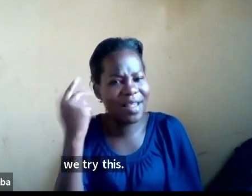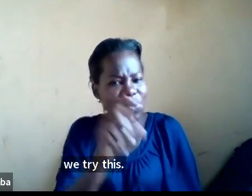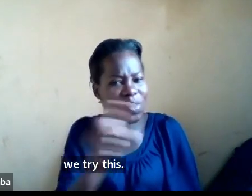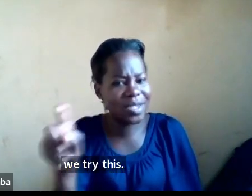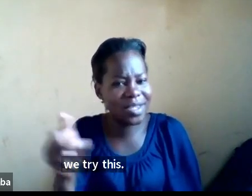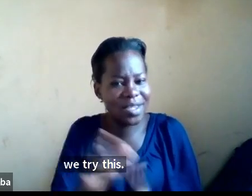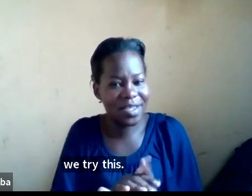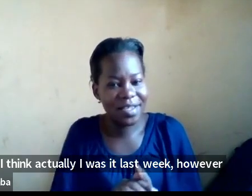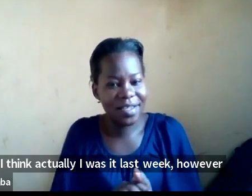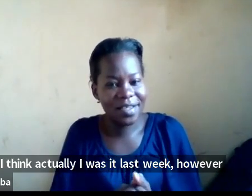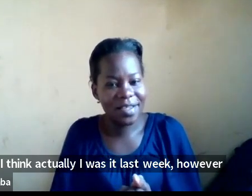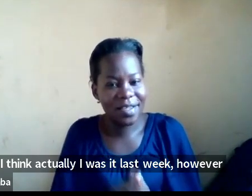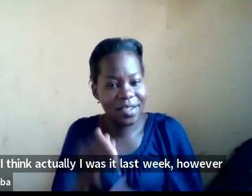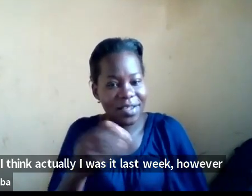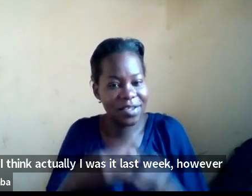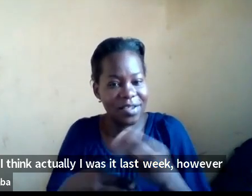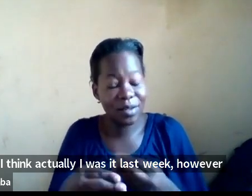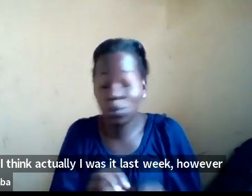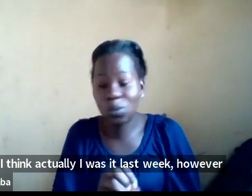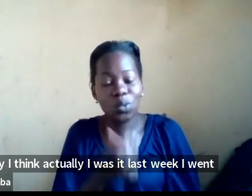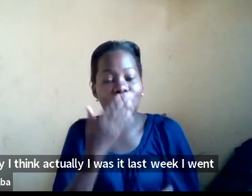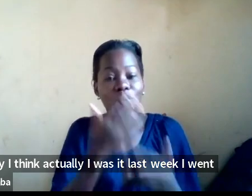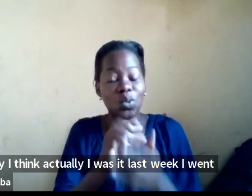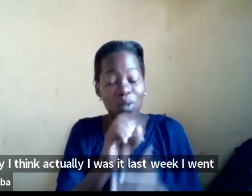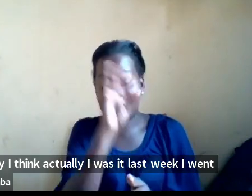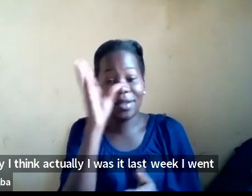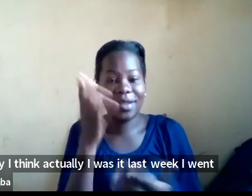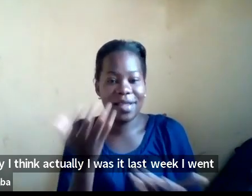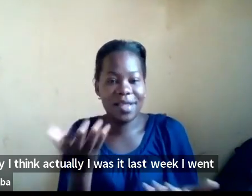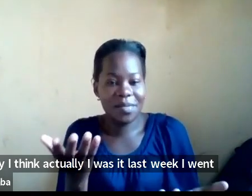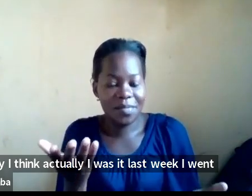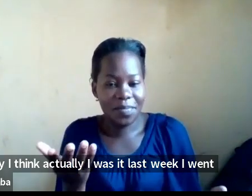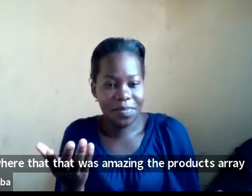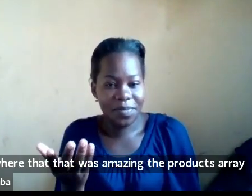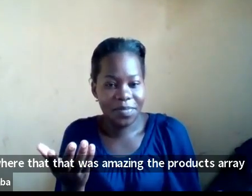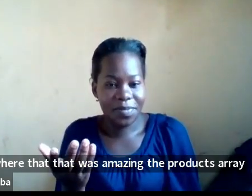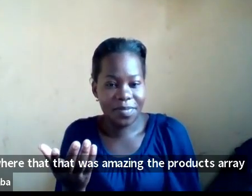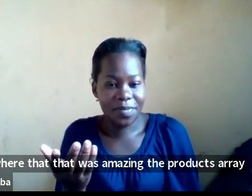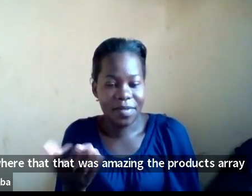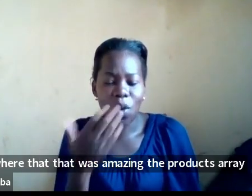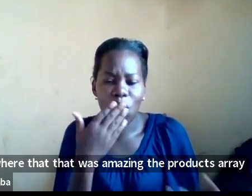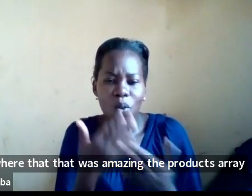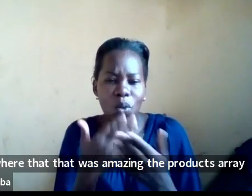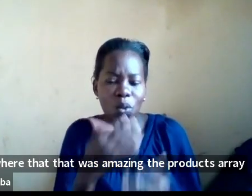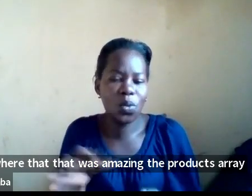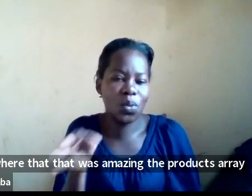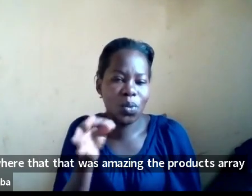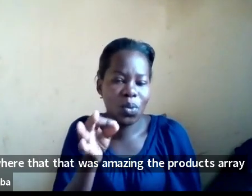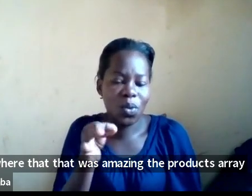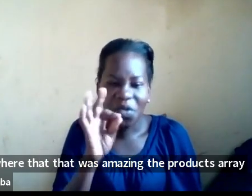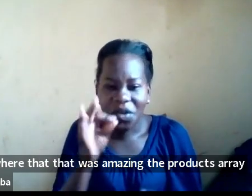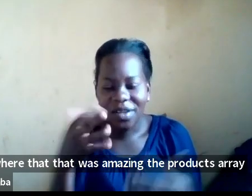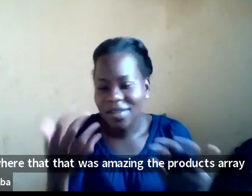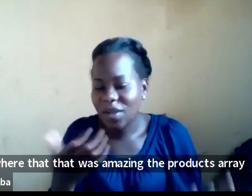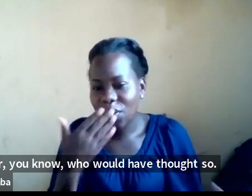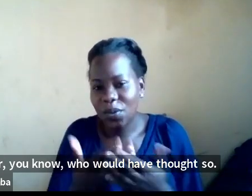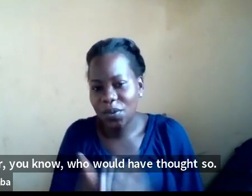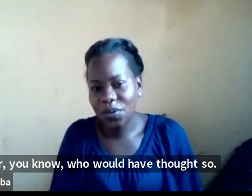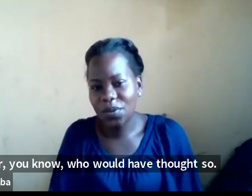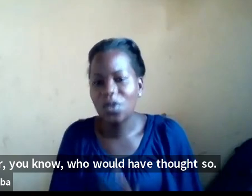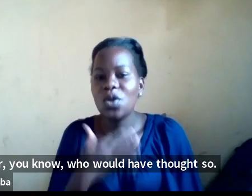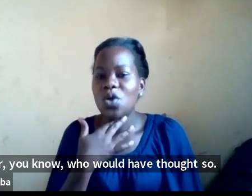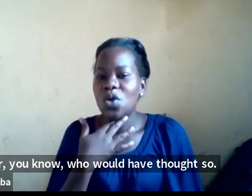did shopping via that, and it was amazing. The products arrived fresh, you know? Who would have thought? So do you want to talk